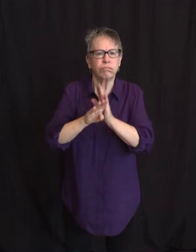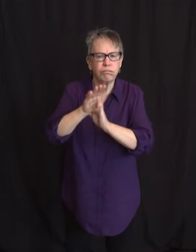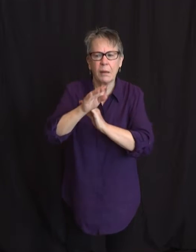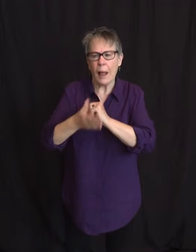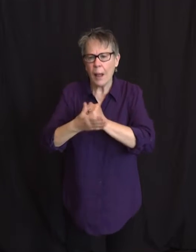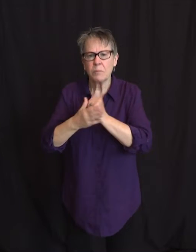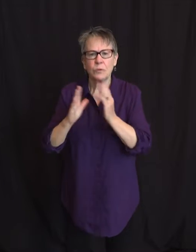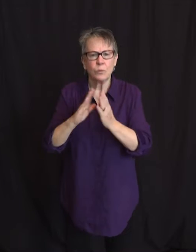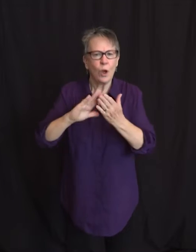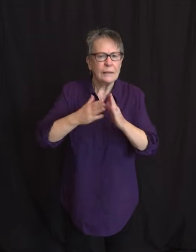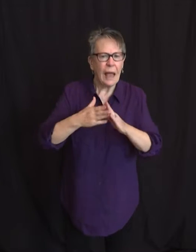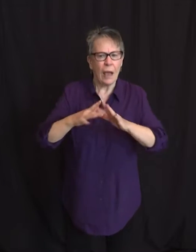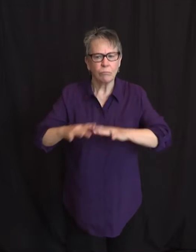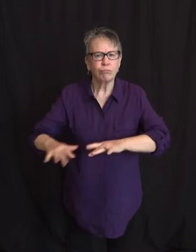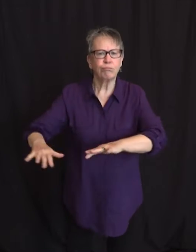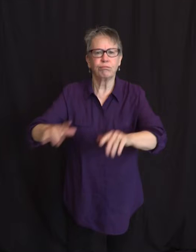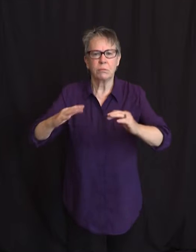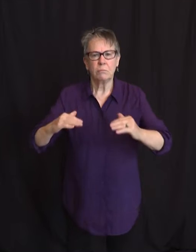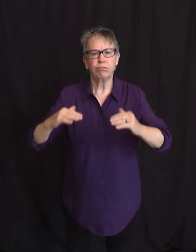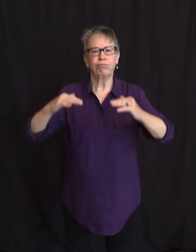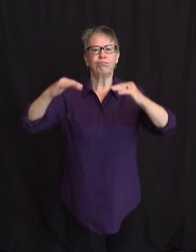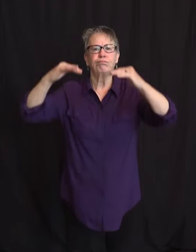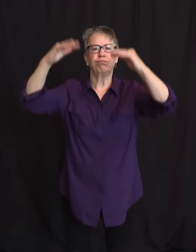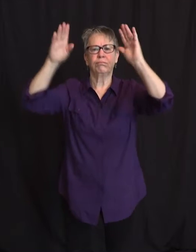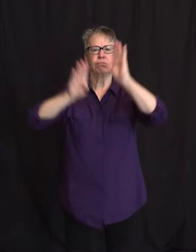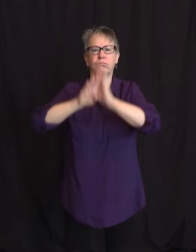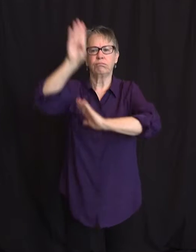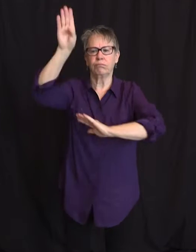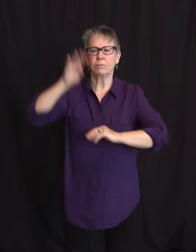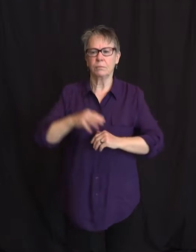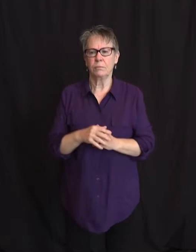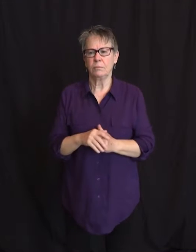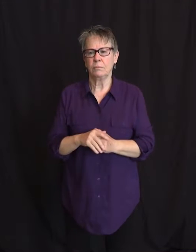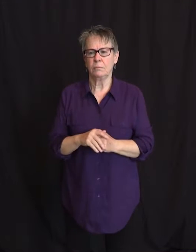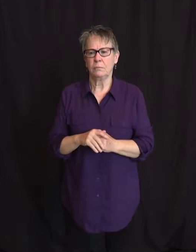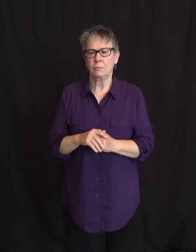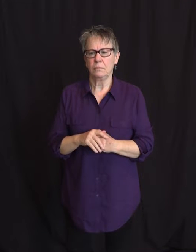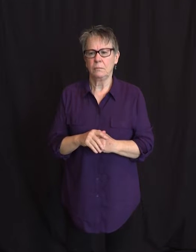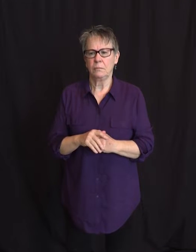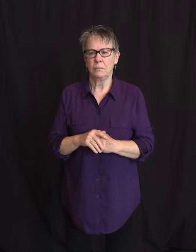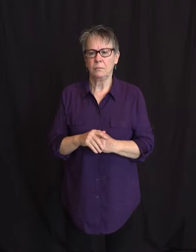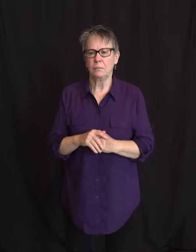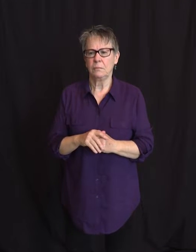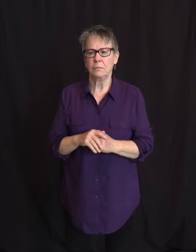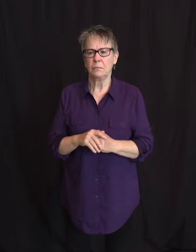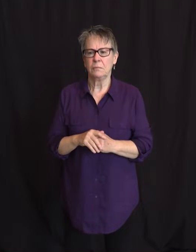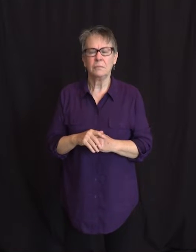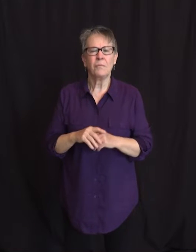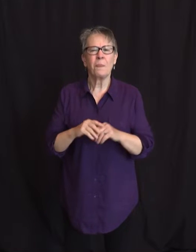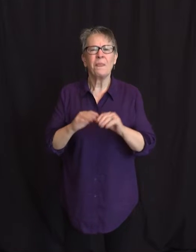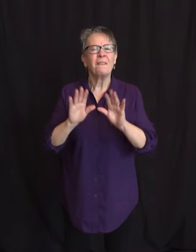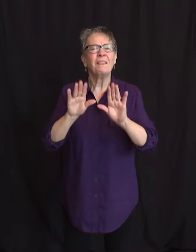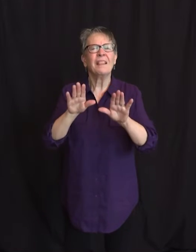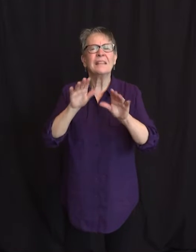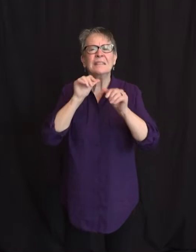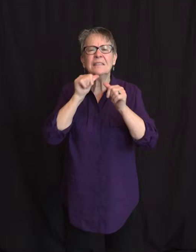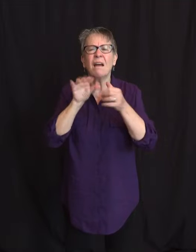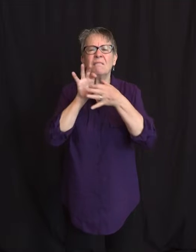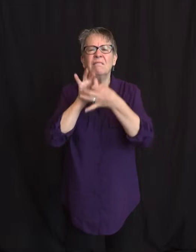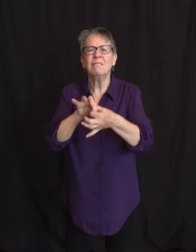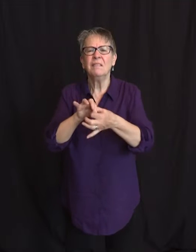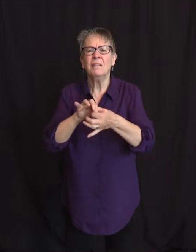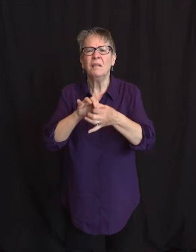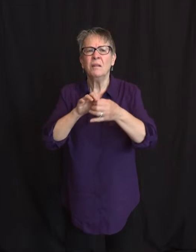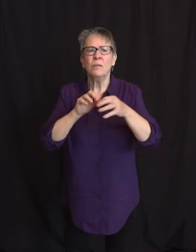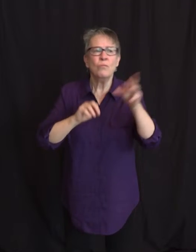It is completely nonpartisan in state capitals and in small town America. And we are going to make that